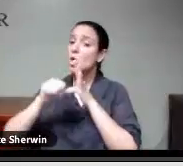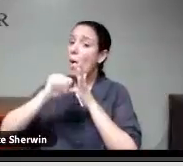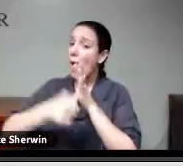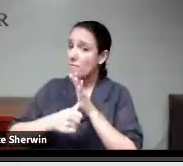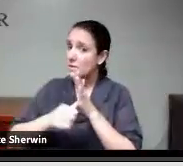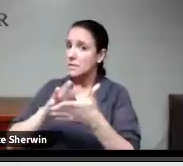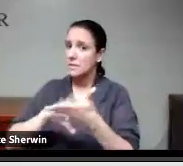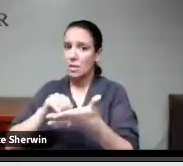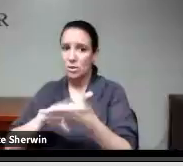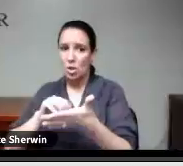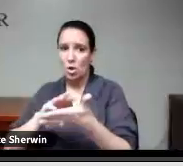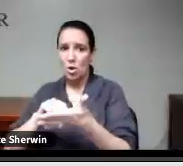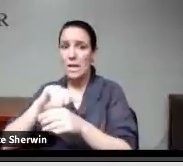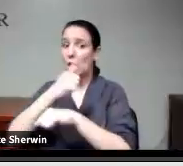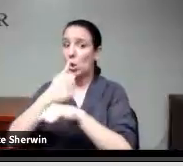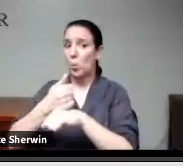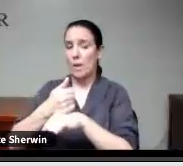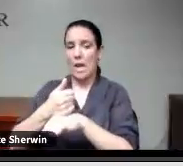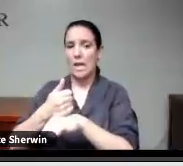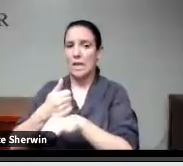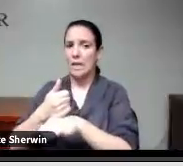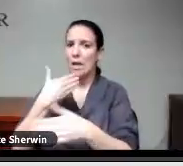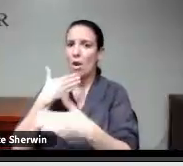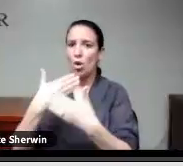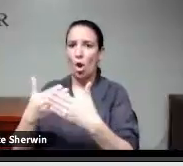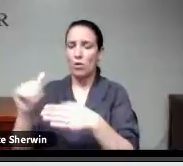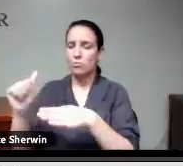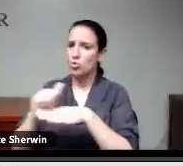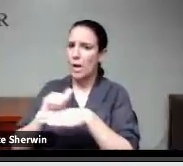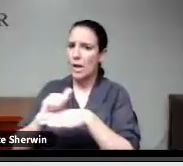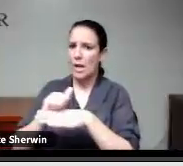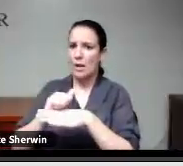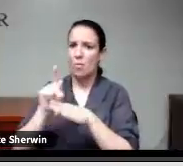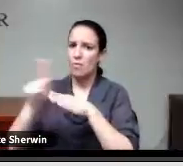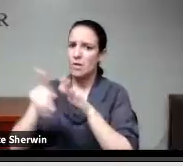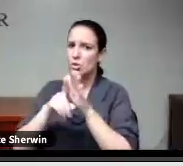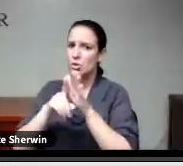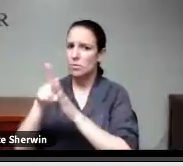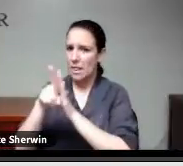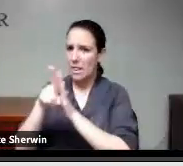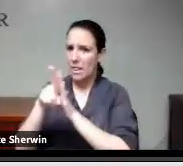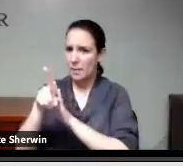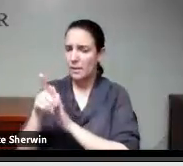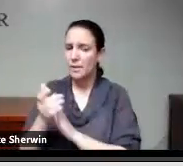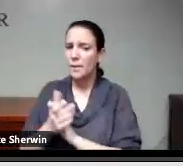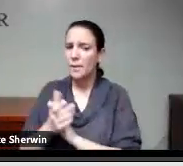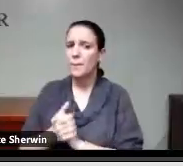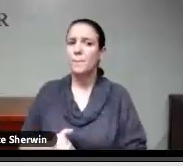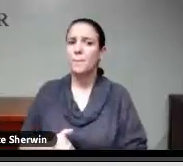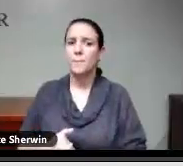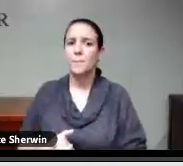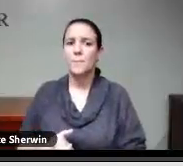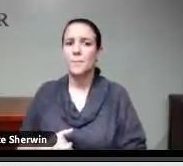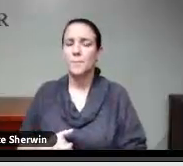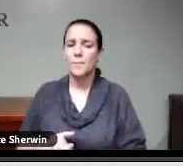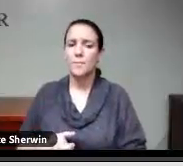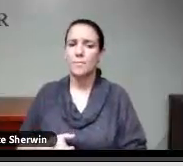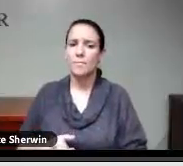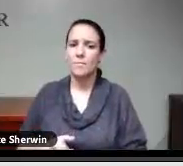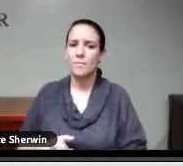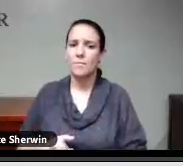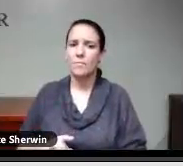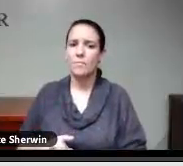and creating a very robust professional development and training program that was ongoing.